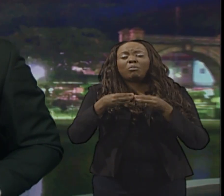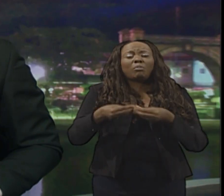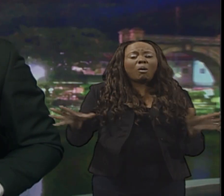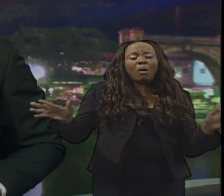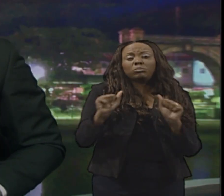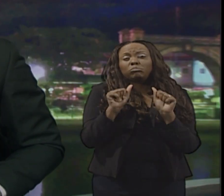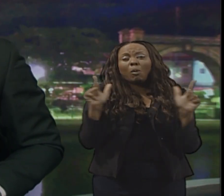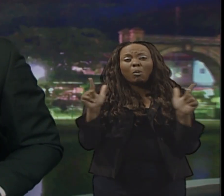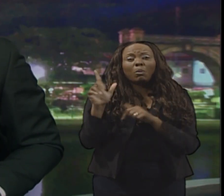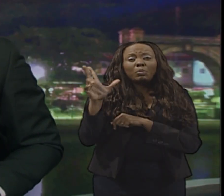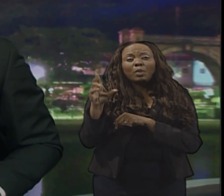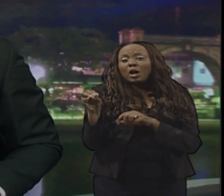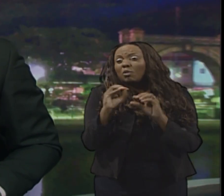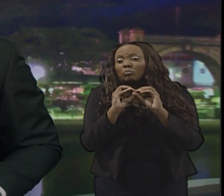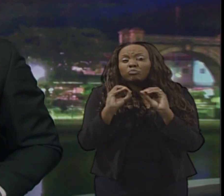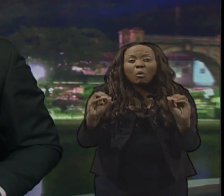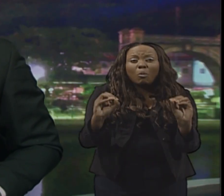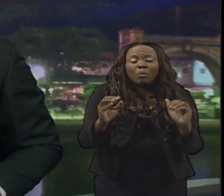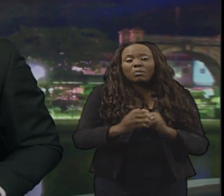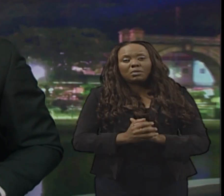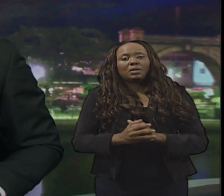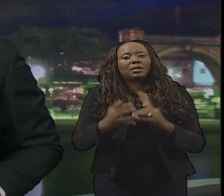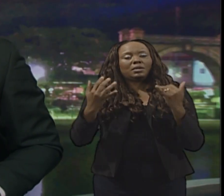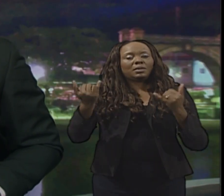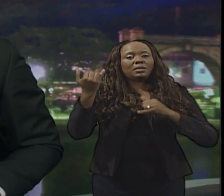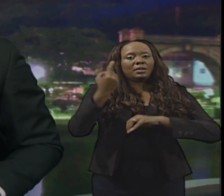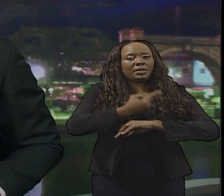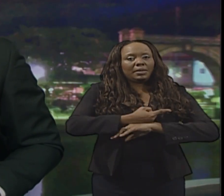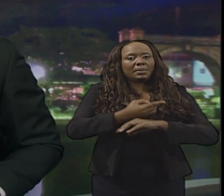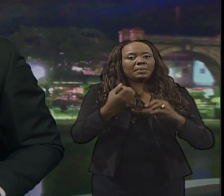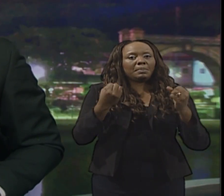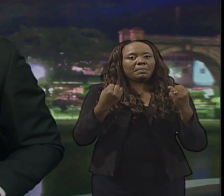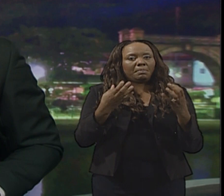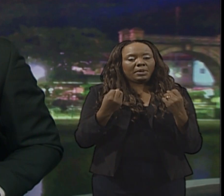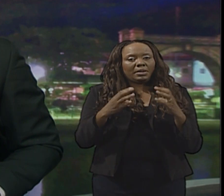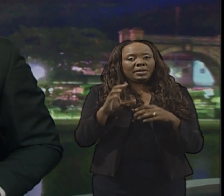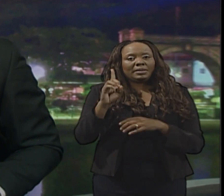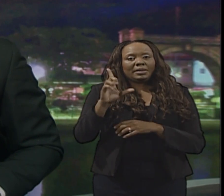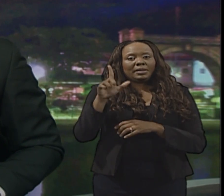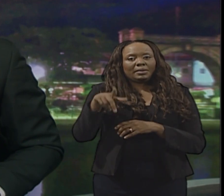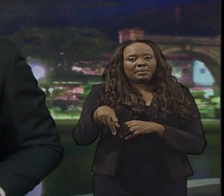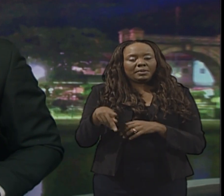30 constituencies. Today, several of the losing candidates gathered at